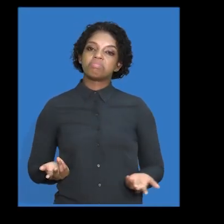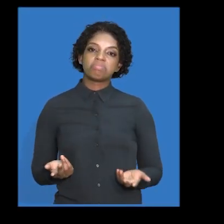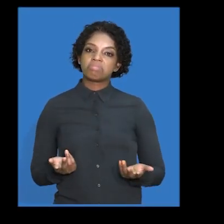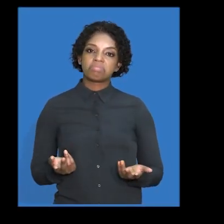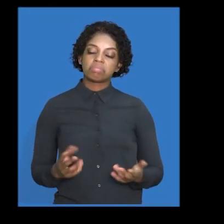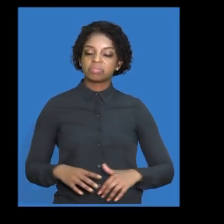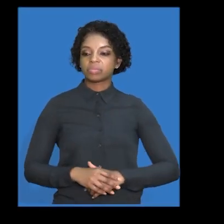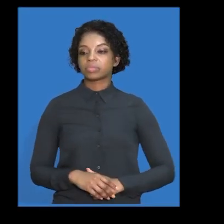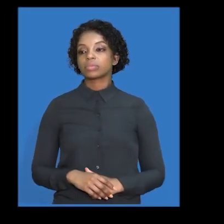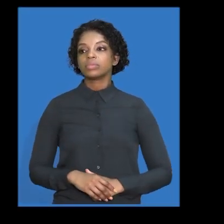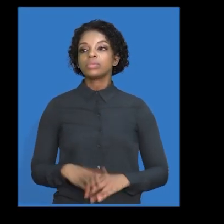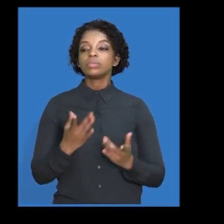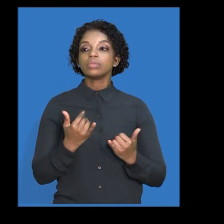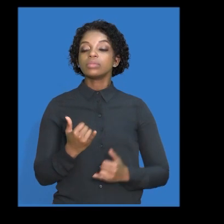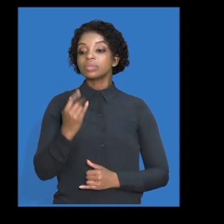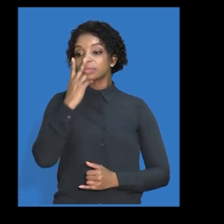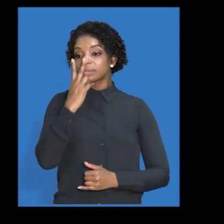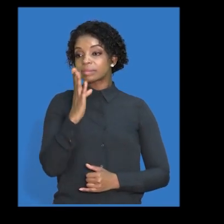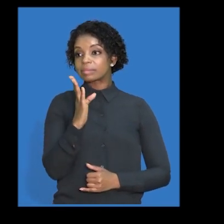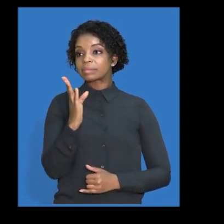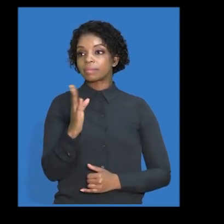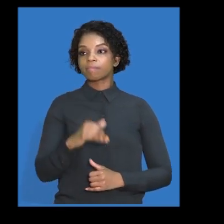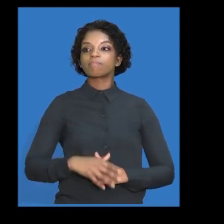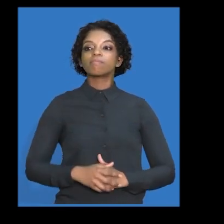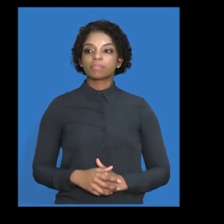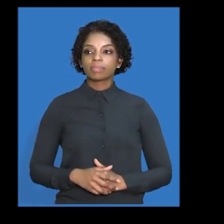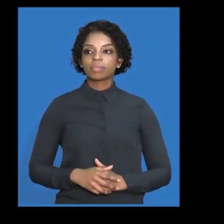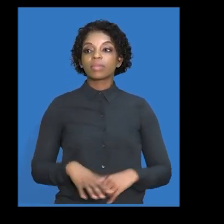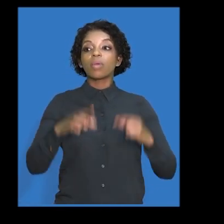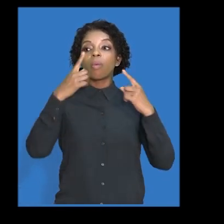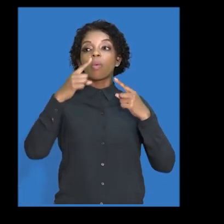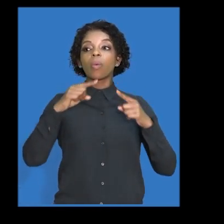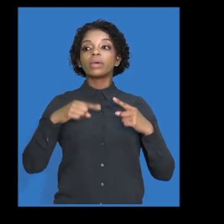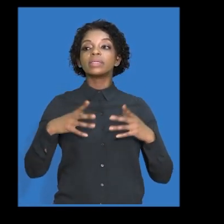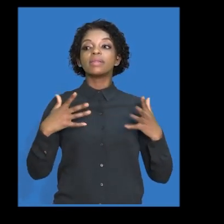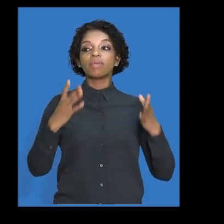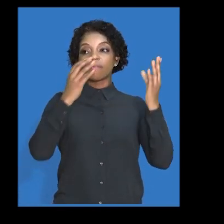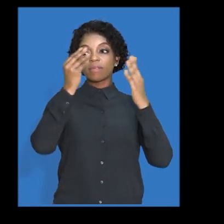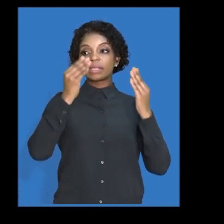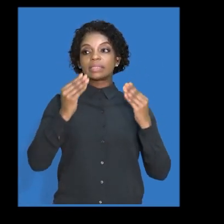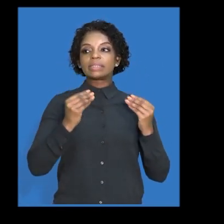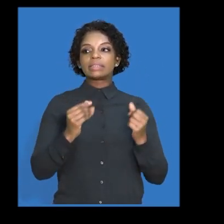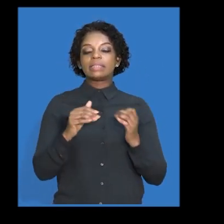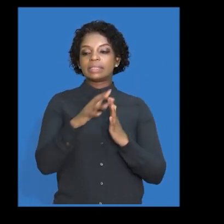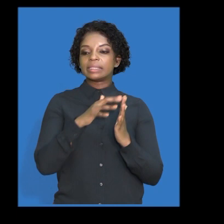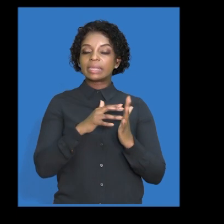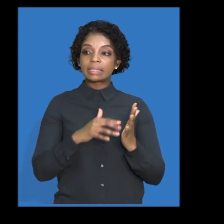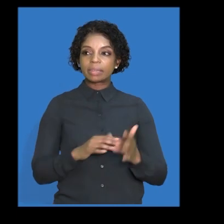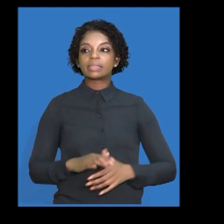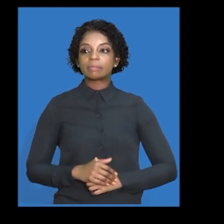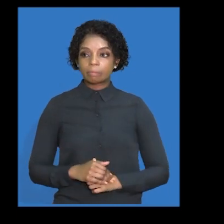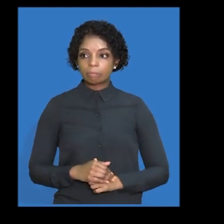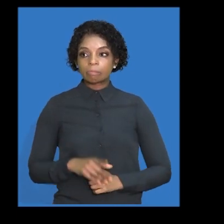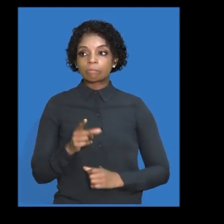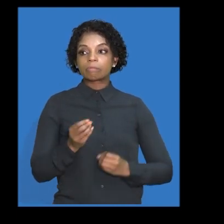If you look there, also with legislation, we have to audit our financial statements, and this gives shareholders assurance that the business